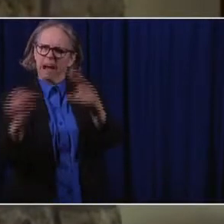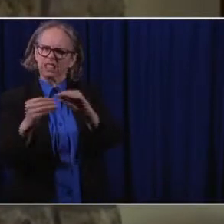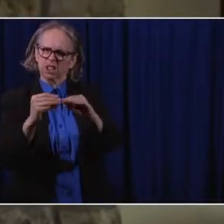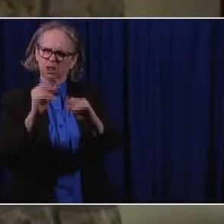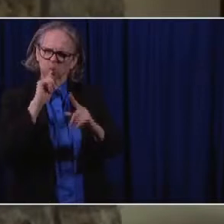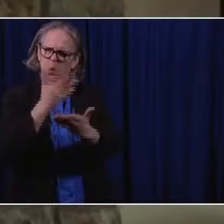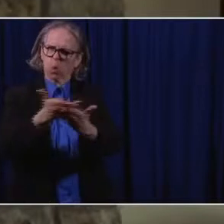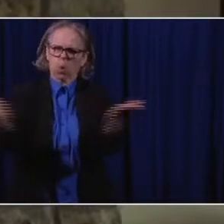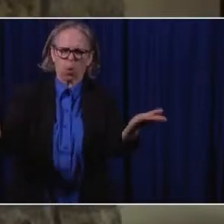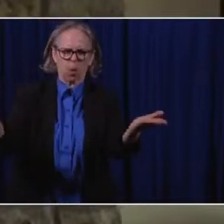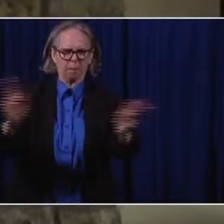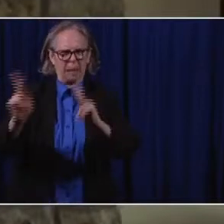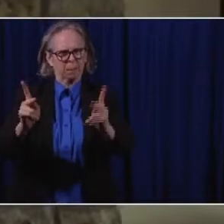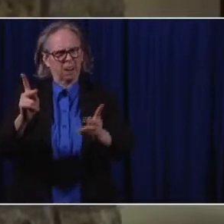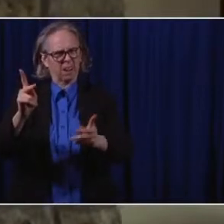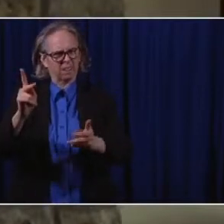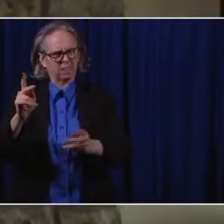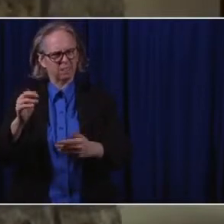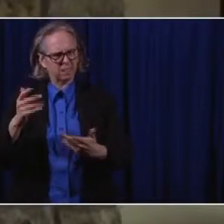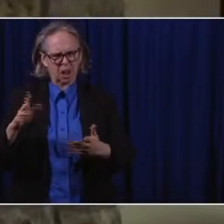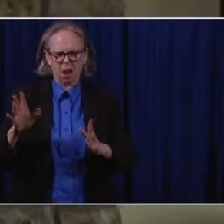taking this situation very seriously?